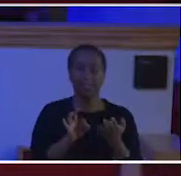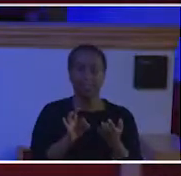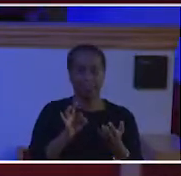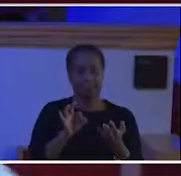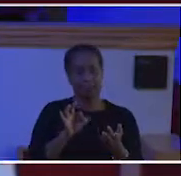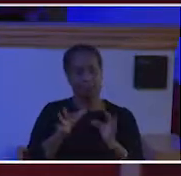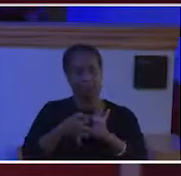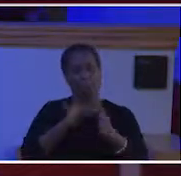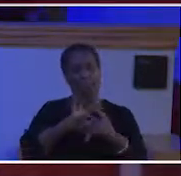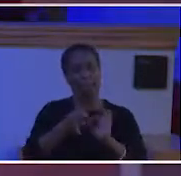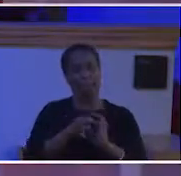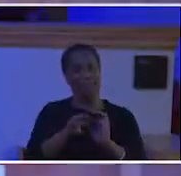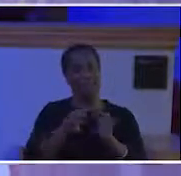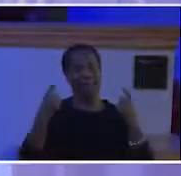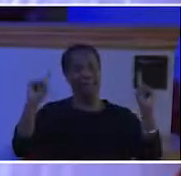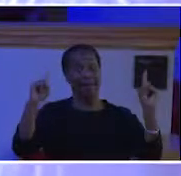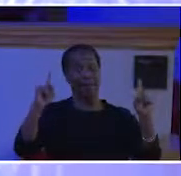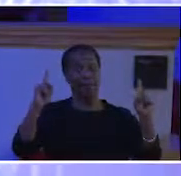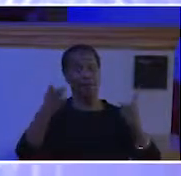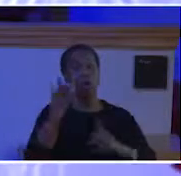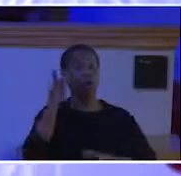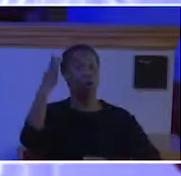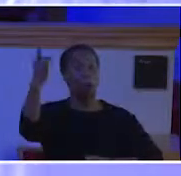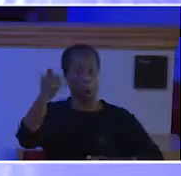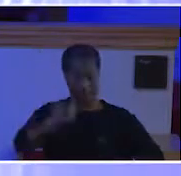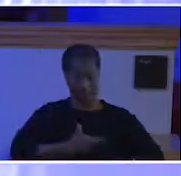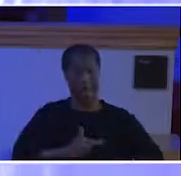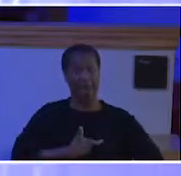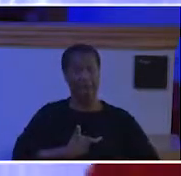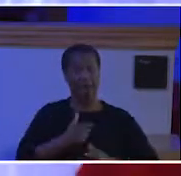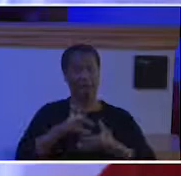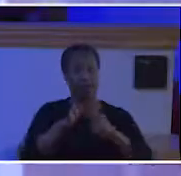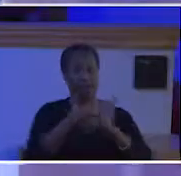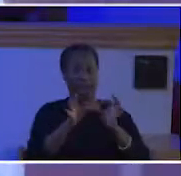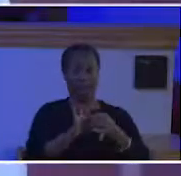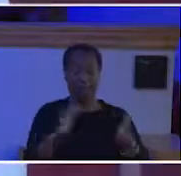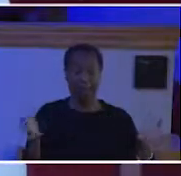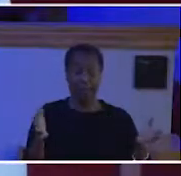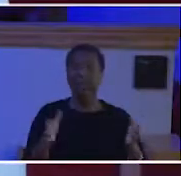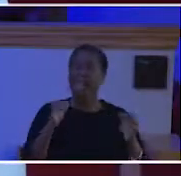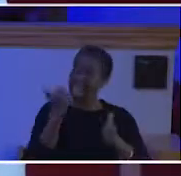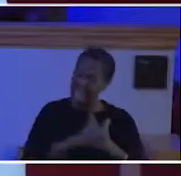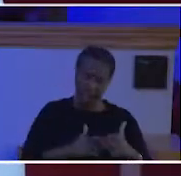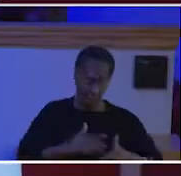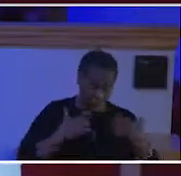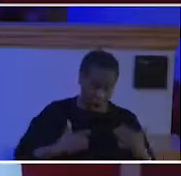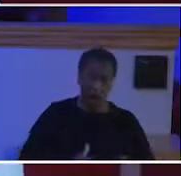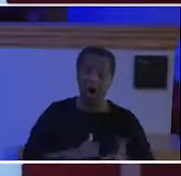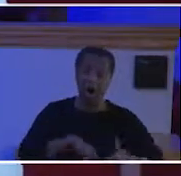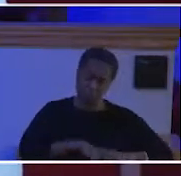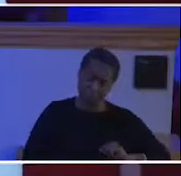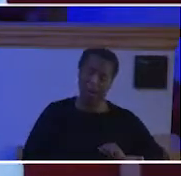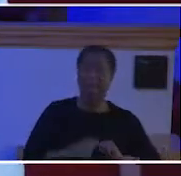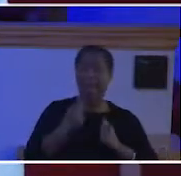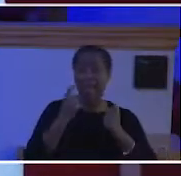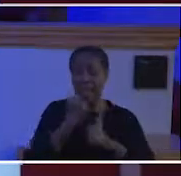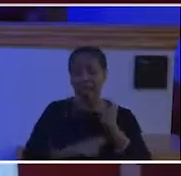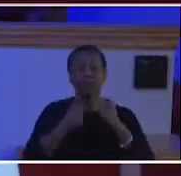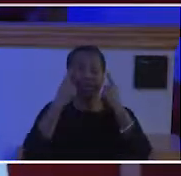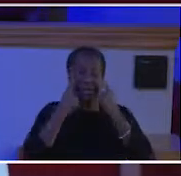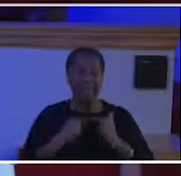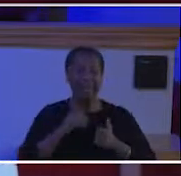Olympic gold medal. And I'm here to tell you that every heartbreak, every tear, every